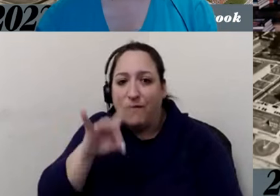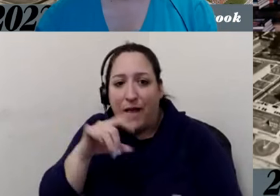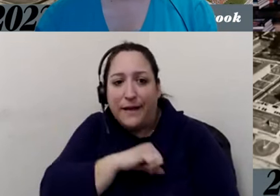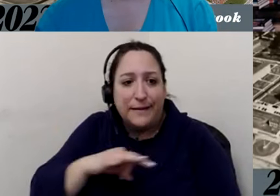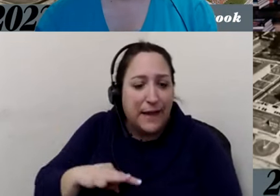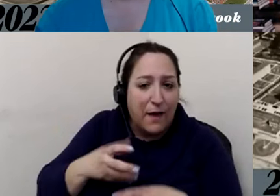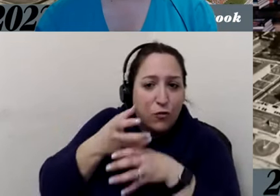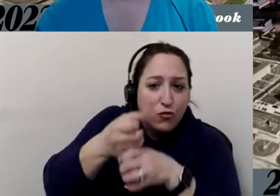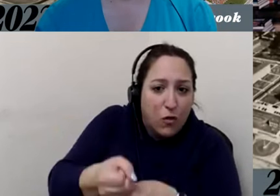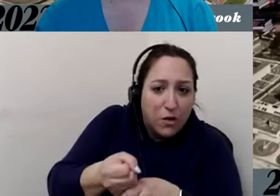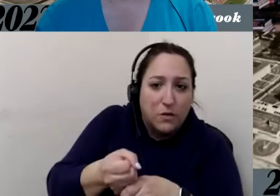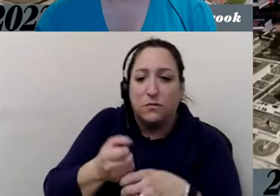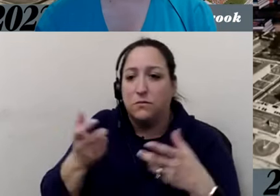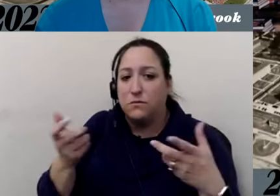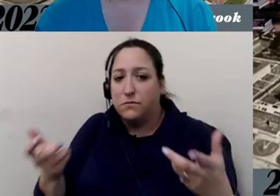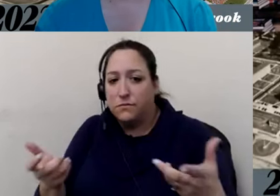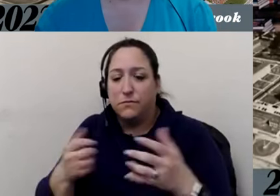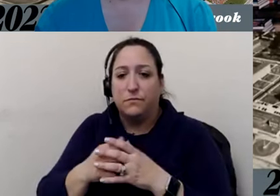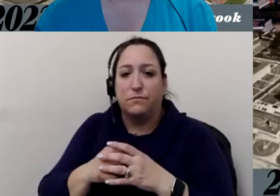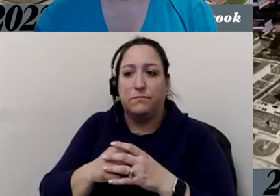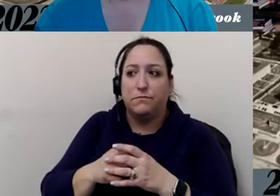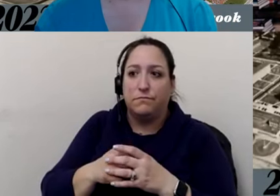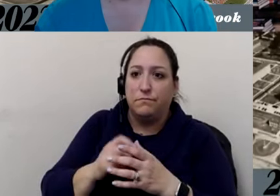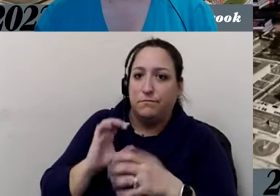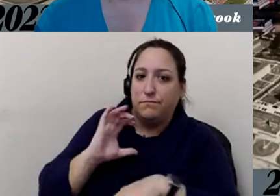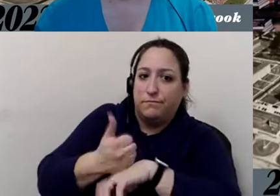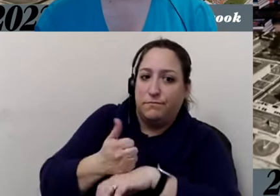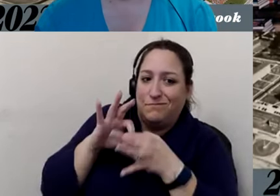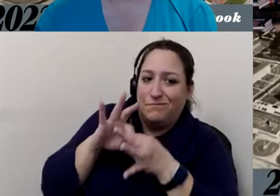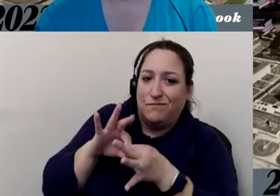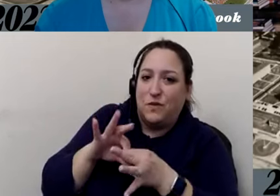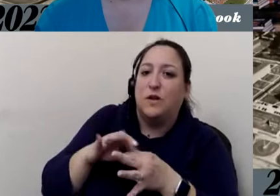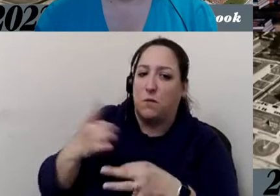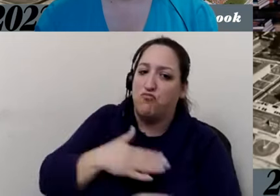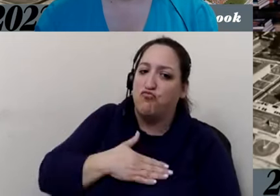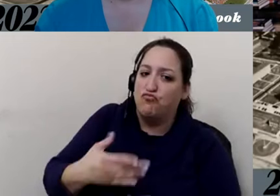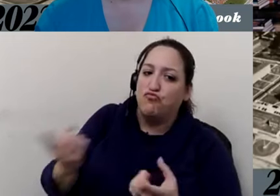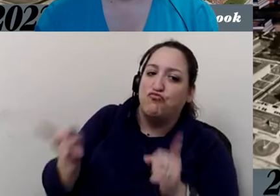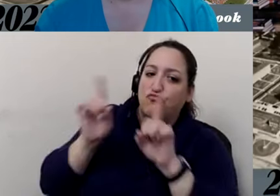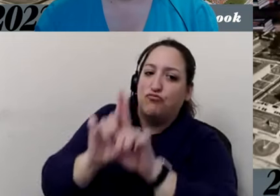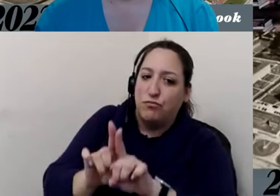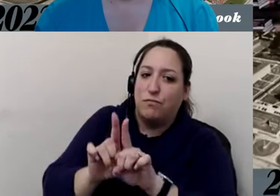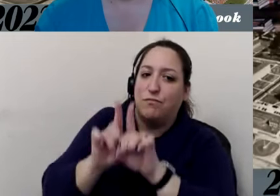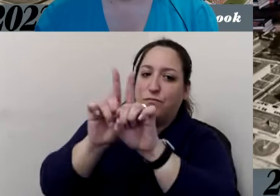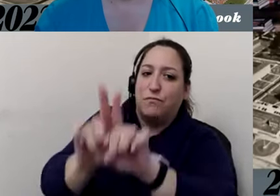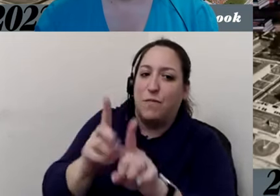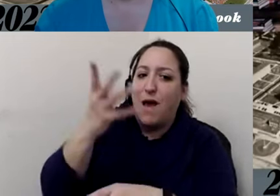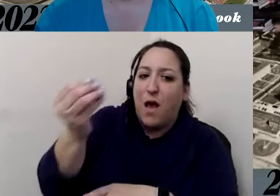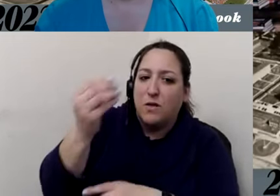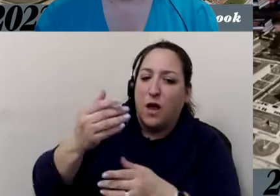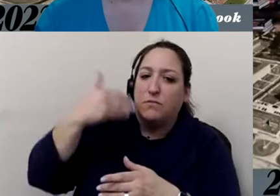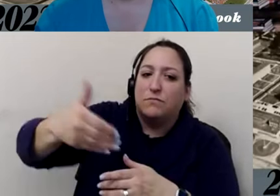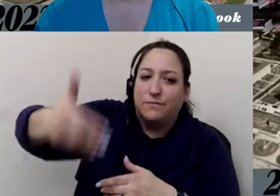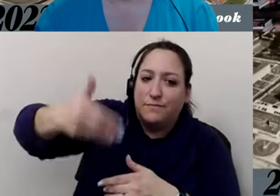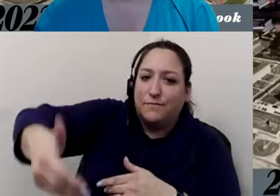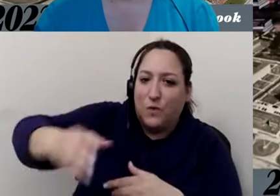you trust and can work up that relationship, and you'll have somebody that will be willing to take that person out on a much more regular basis